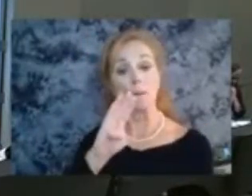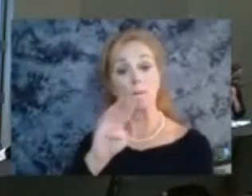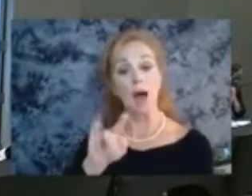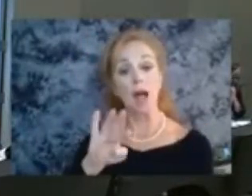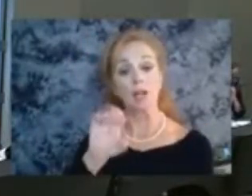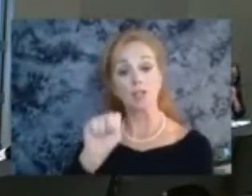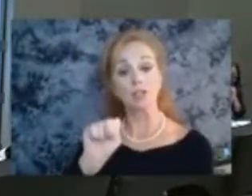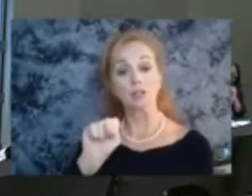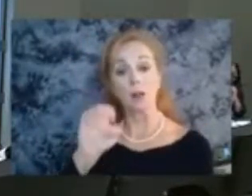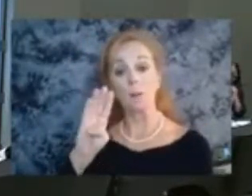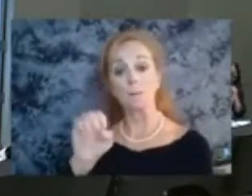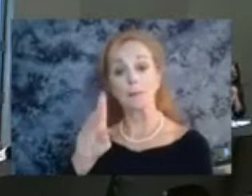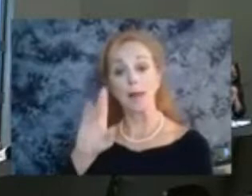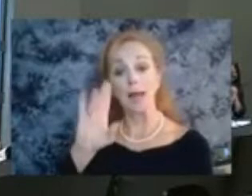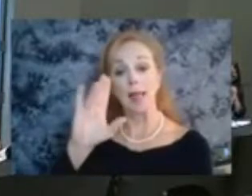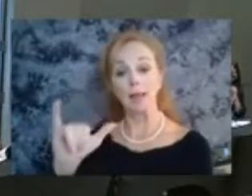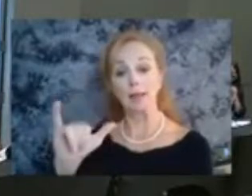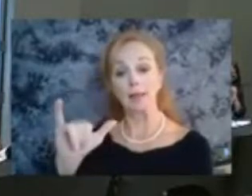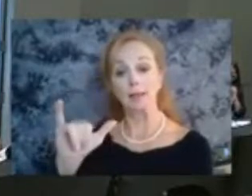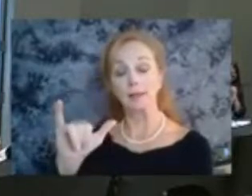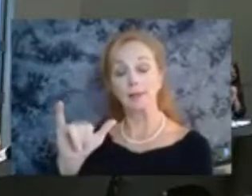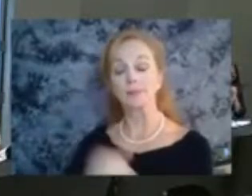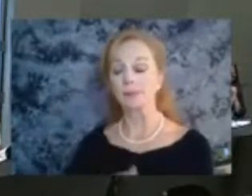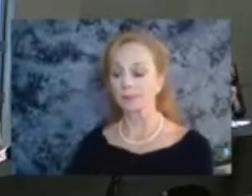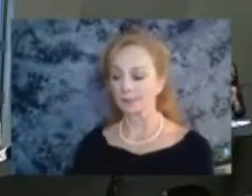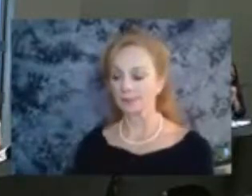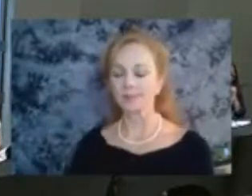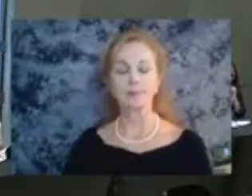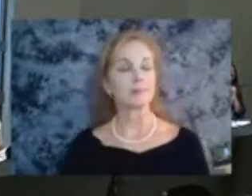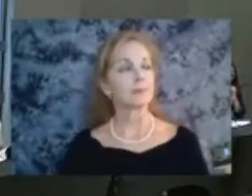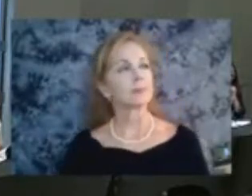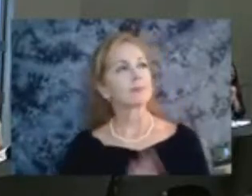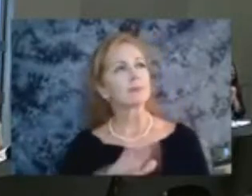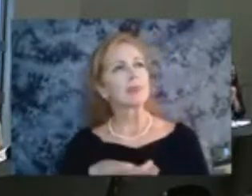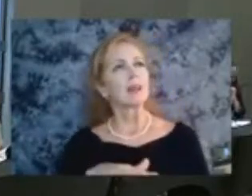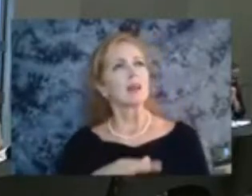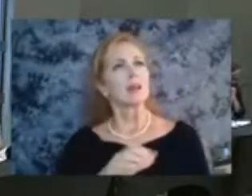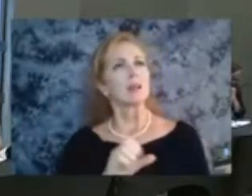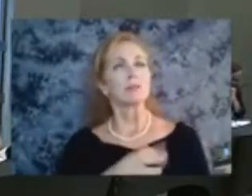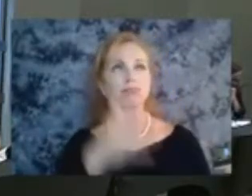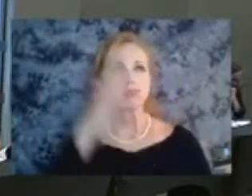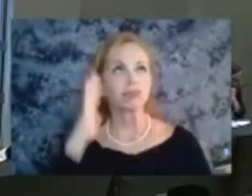For our parents, who, when we were back in the day,